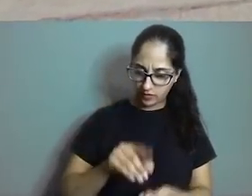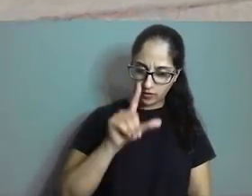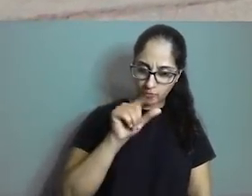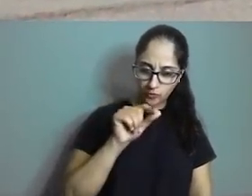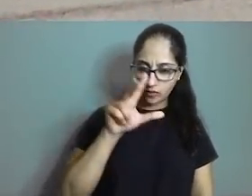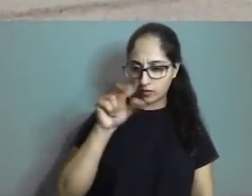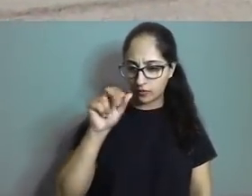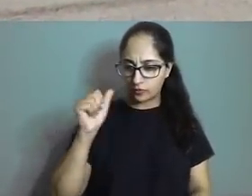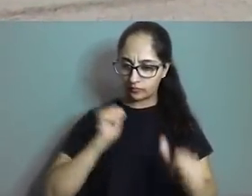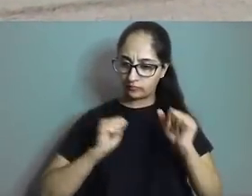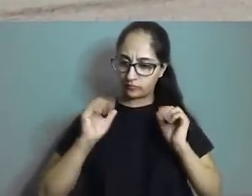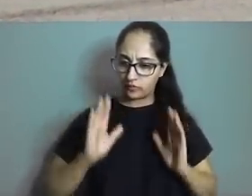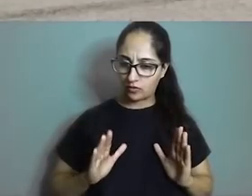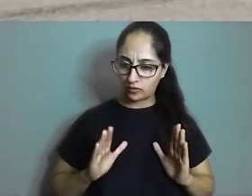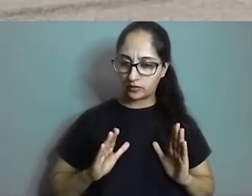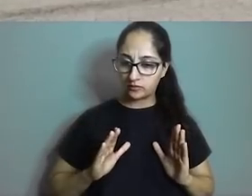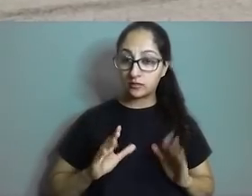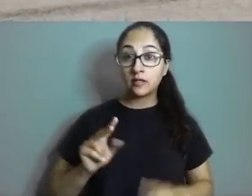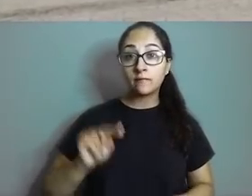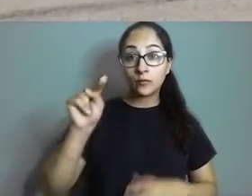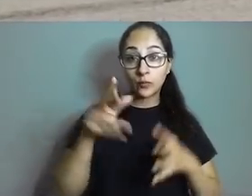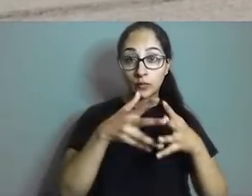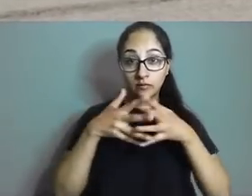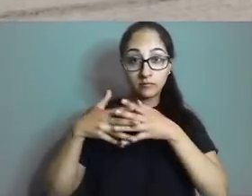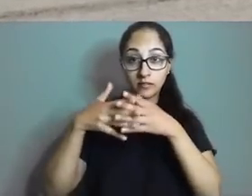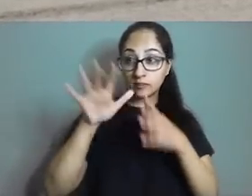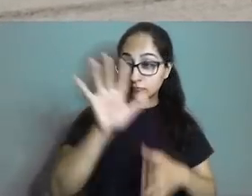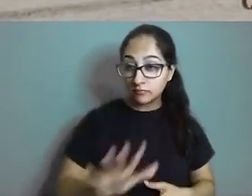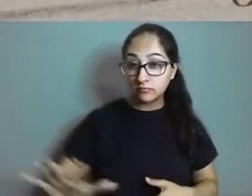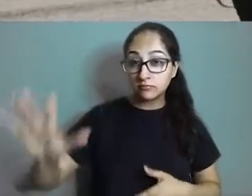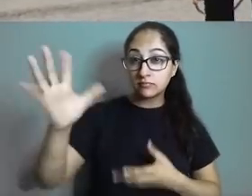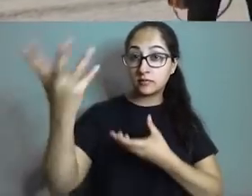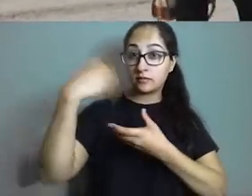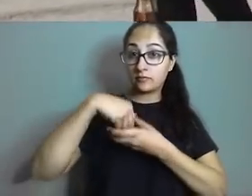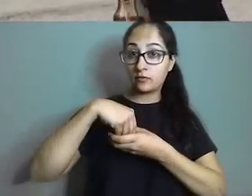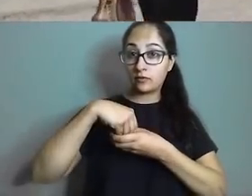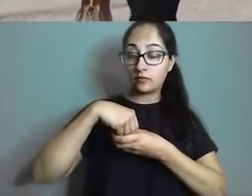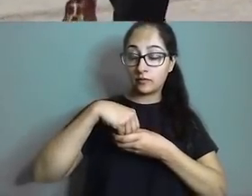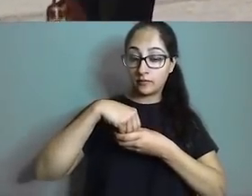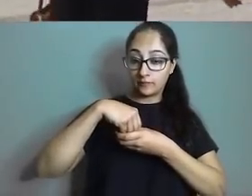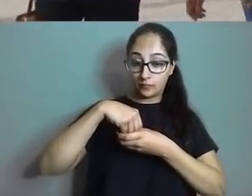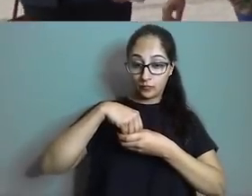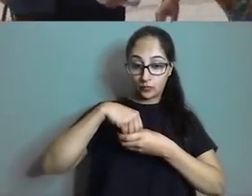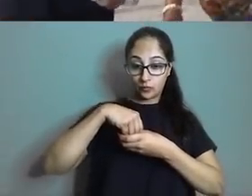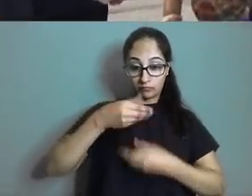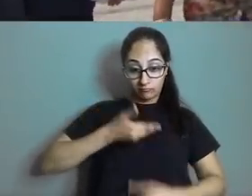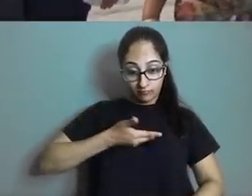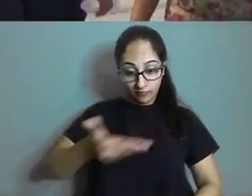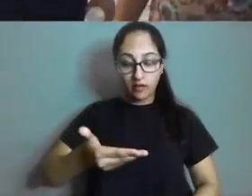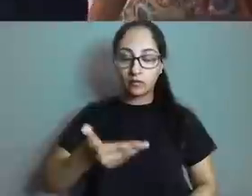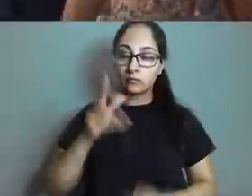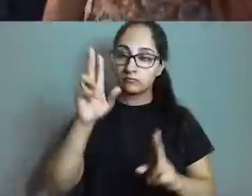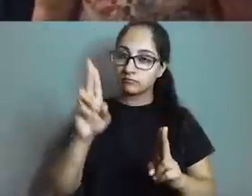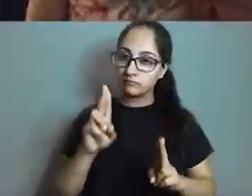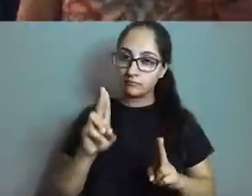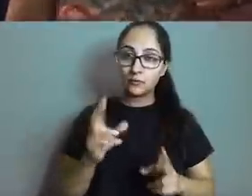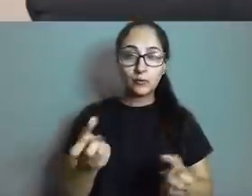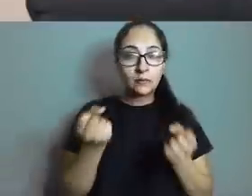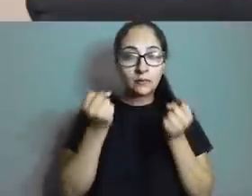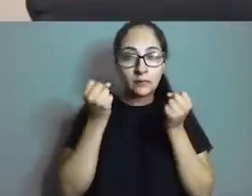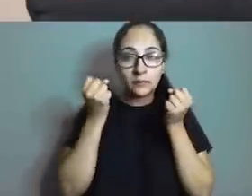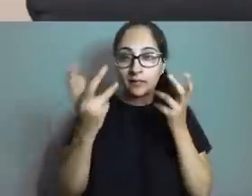which toured actually all of the united states with uh 20 20 or 30 artists from all over north